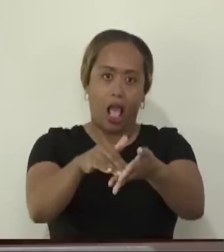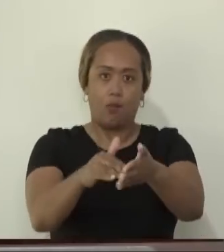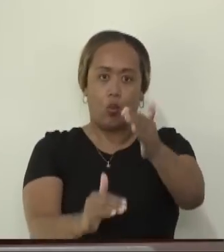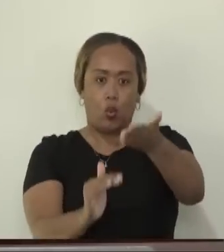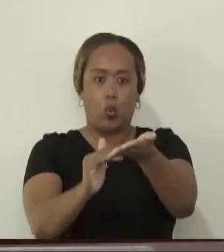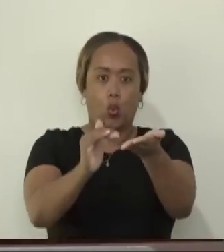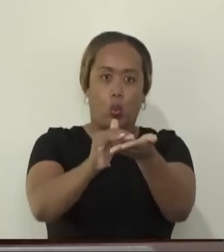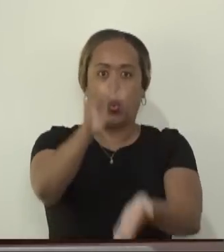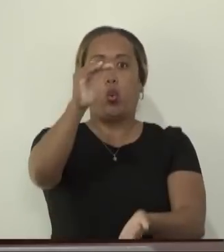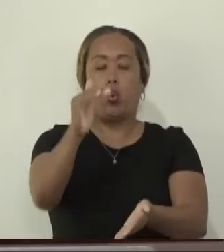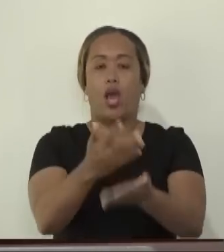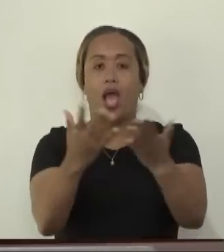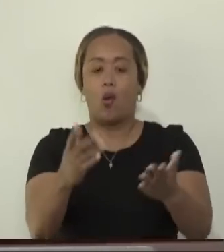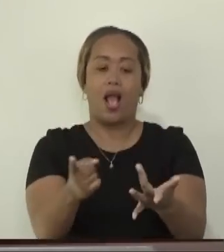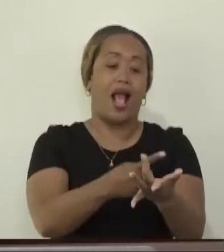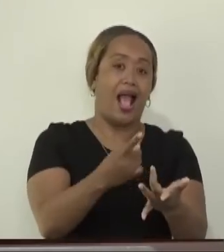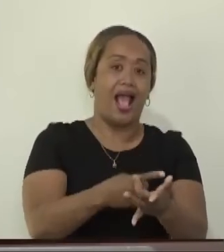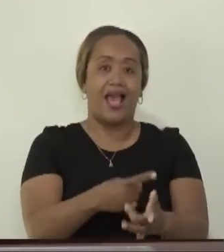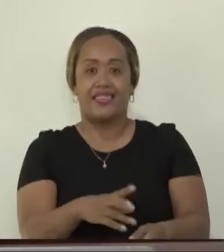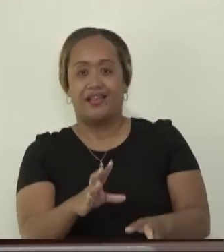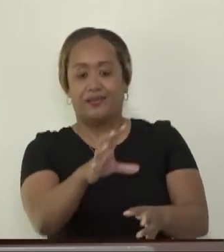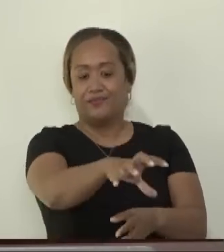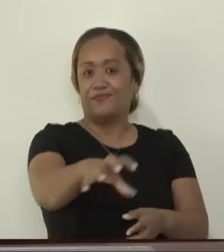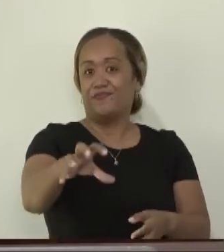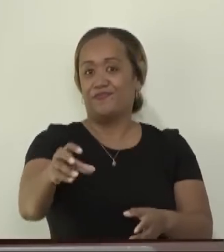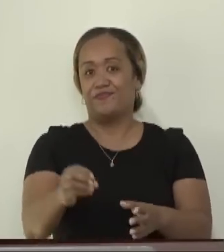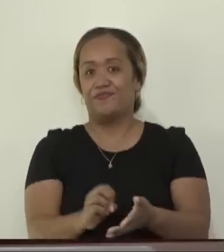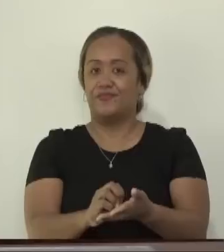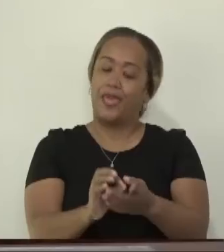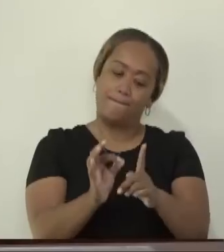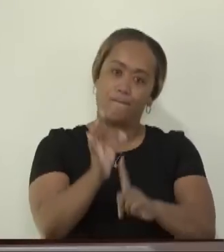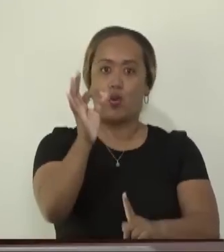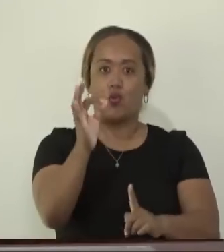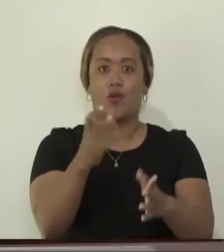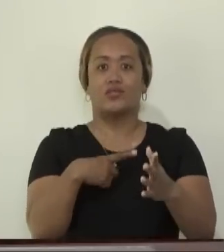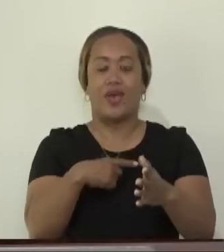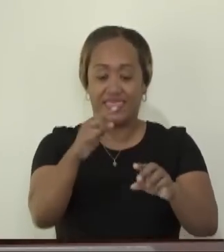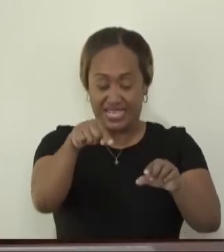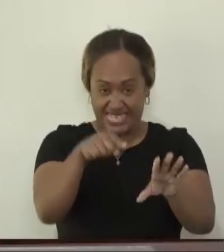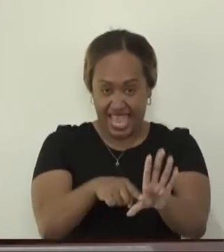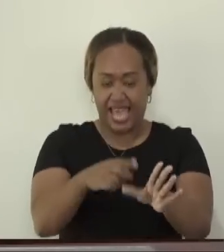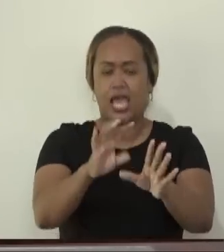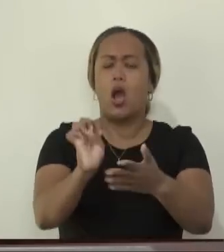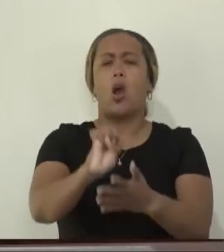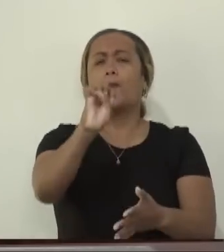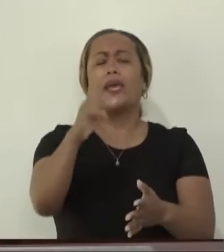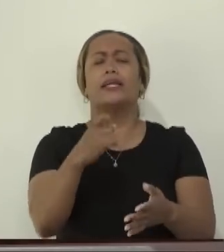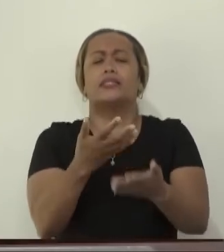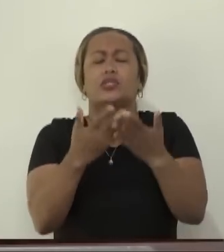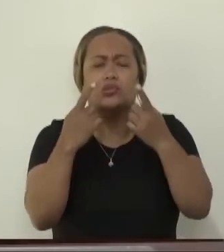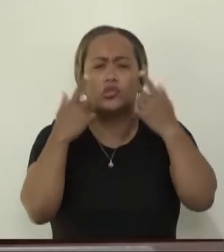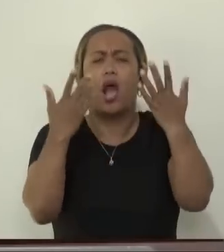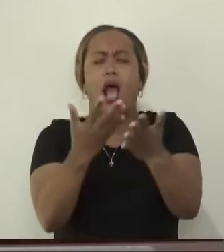the recovery of other sectors of the economy. This year, the economy is projected